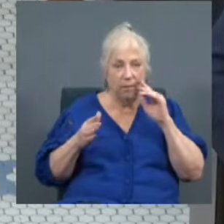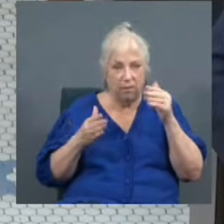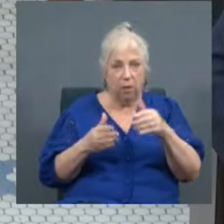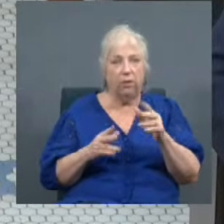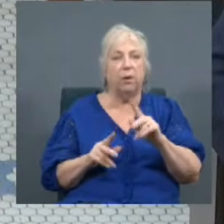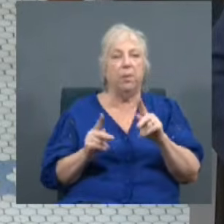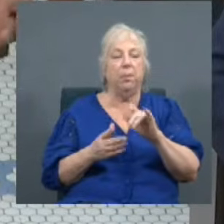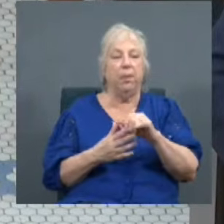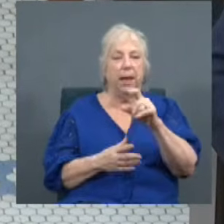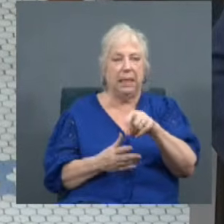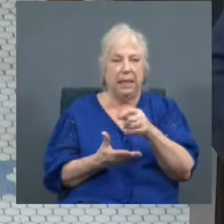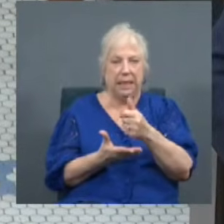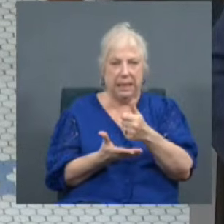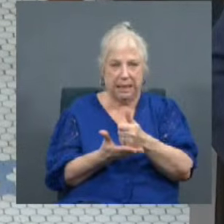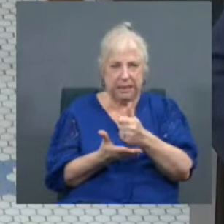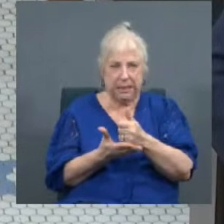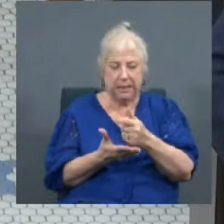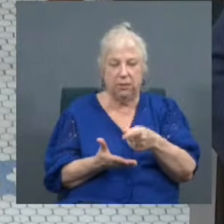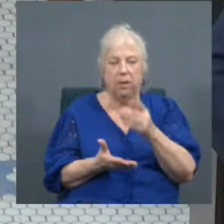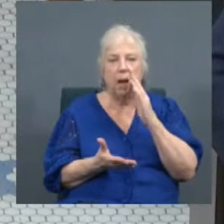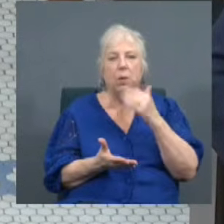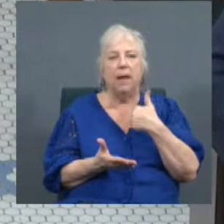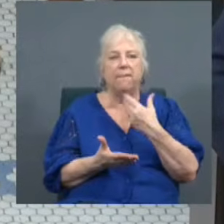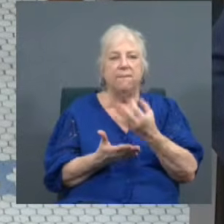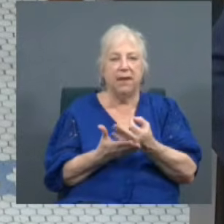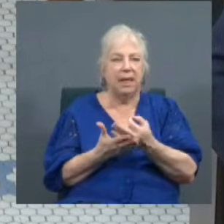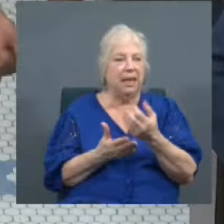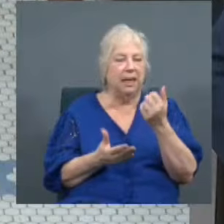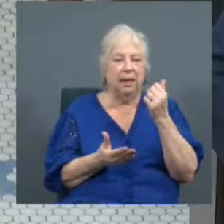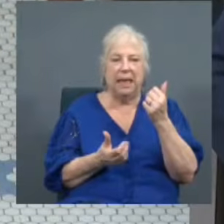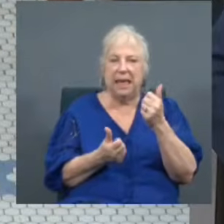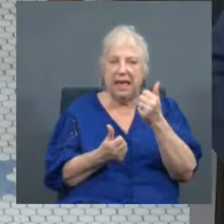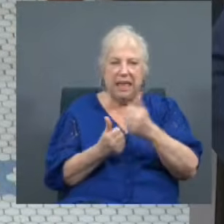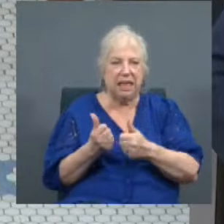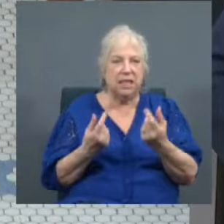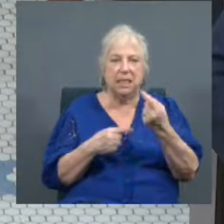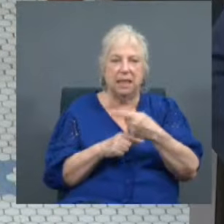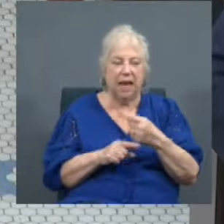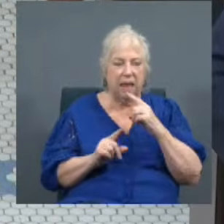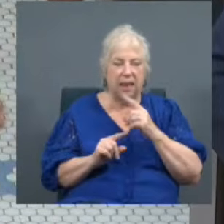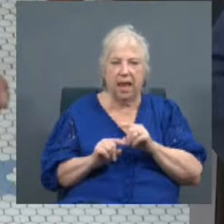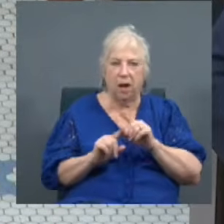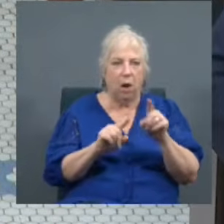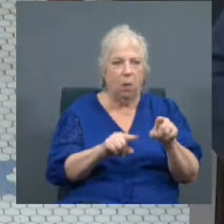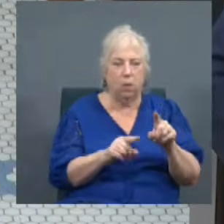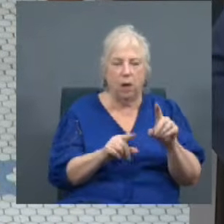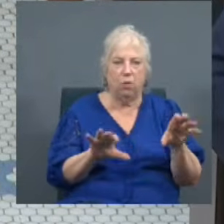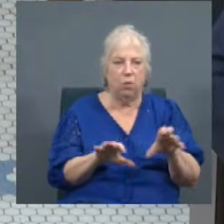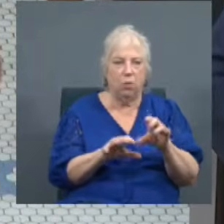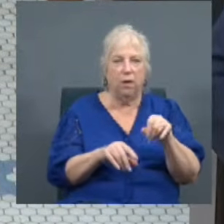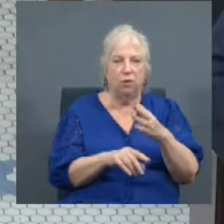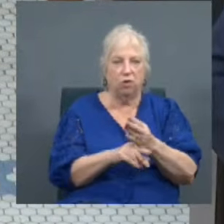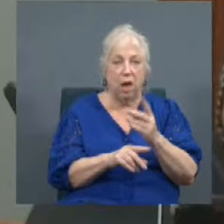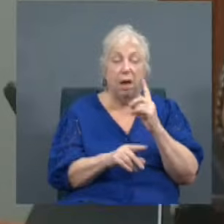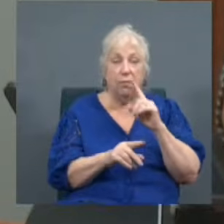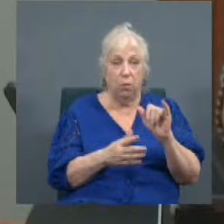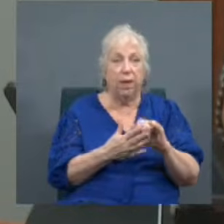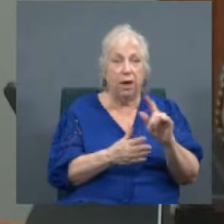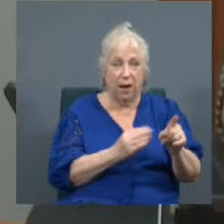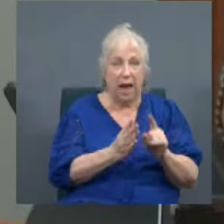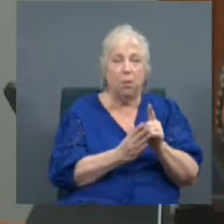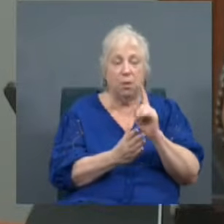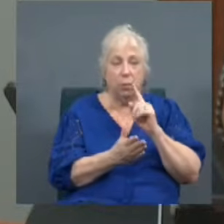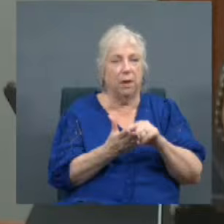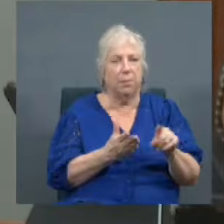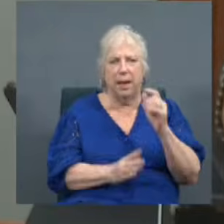assistance. So they will have funding each and every day that they go out and do these jobs. For the number of hours they do, they'll get paid for them each and